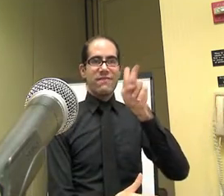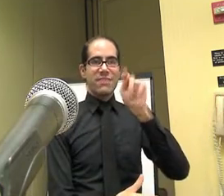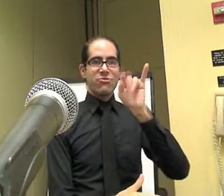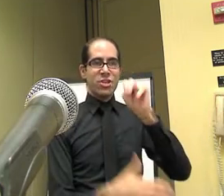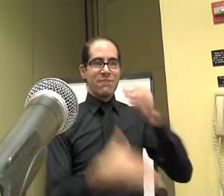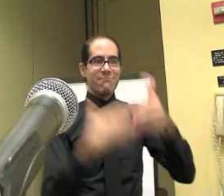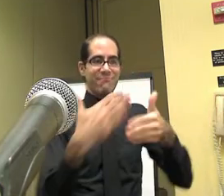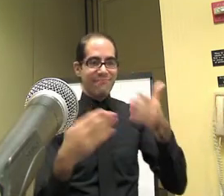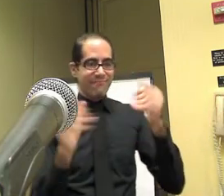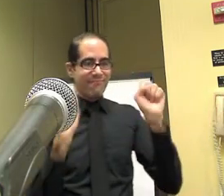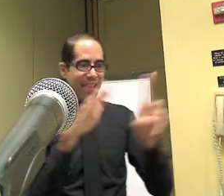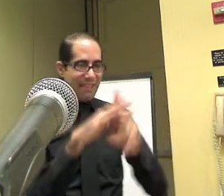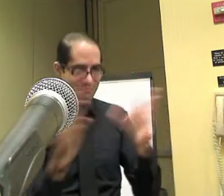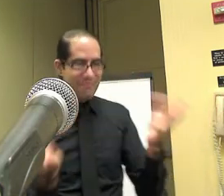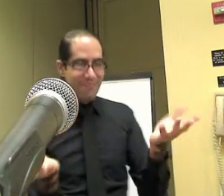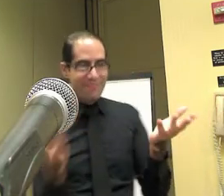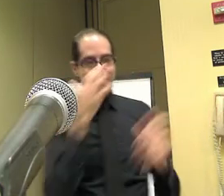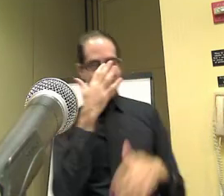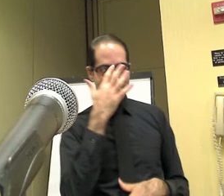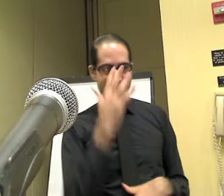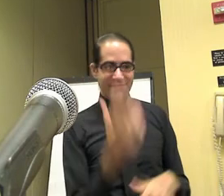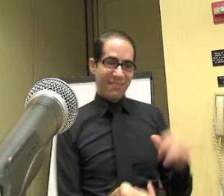control.